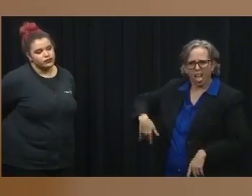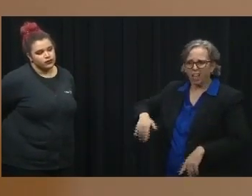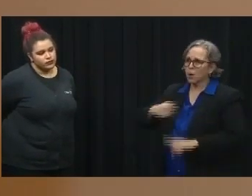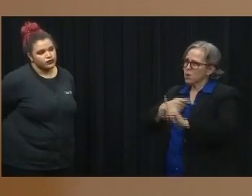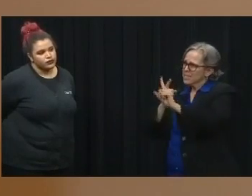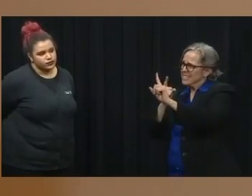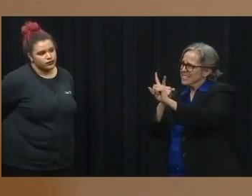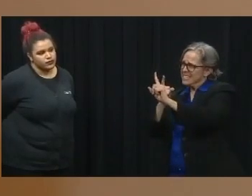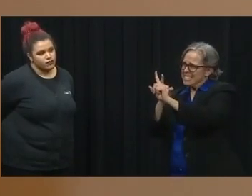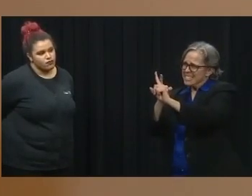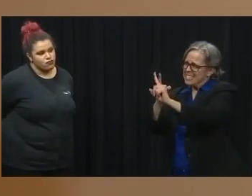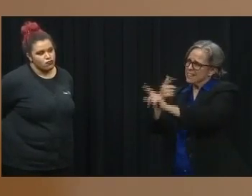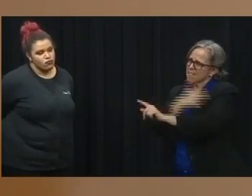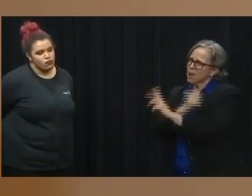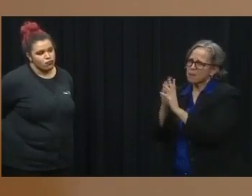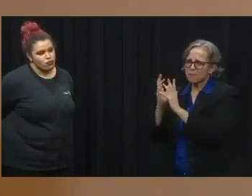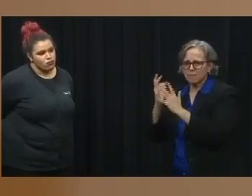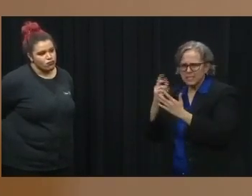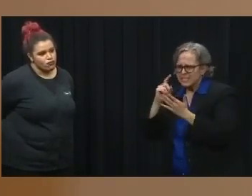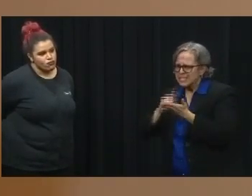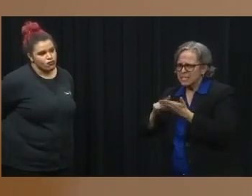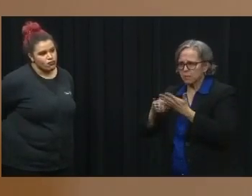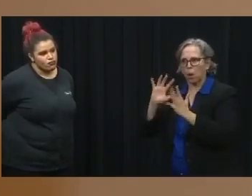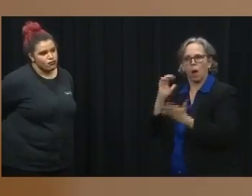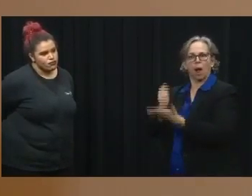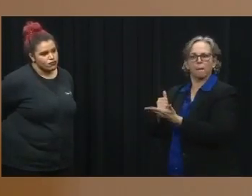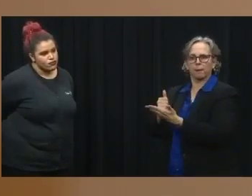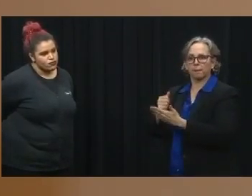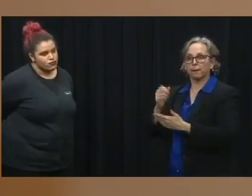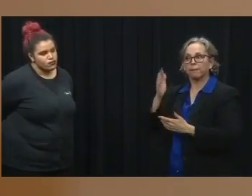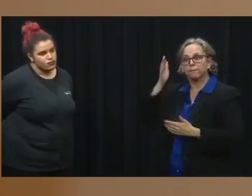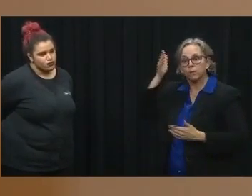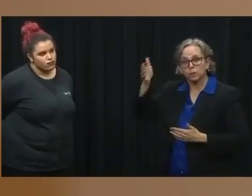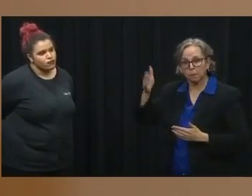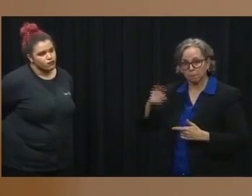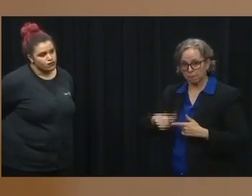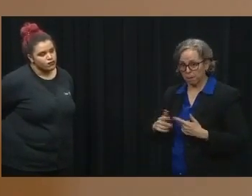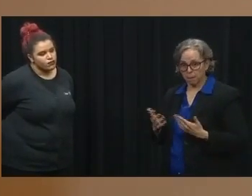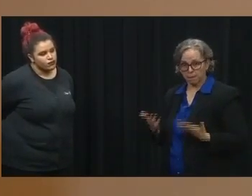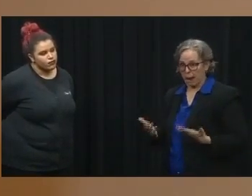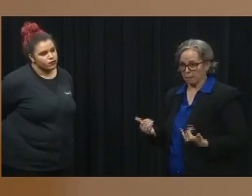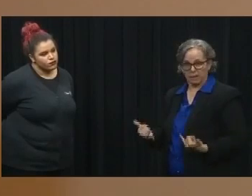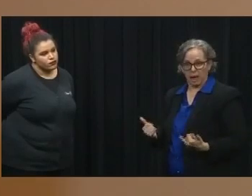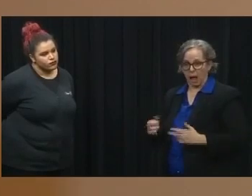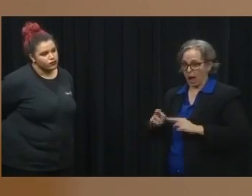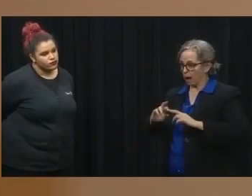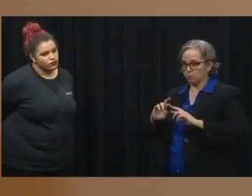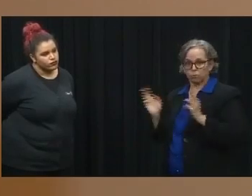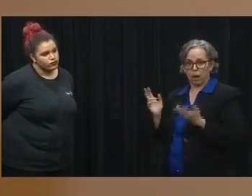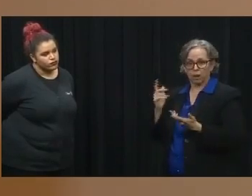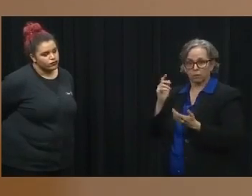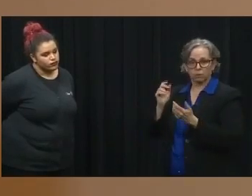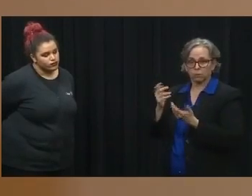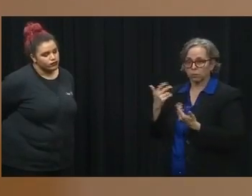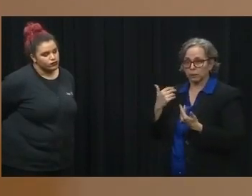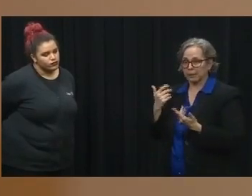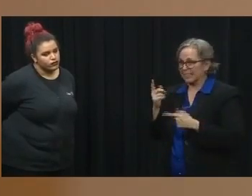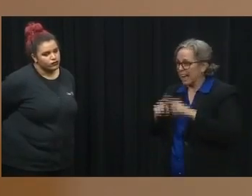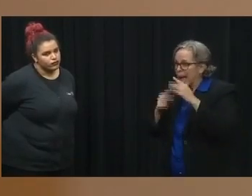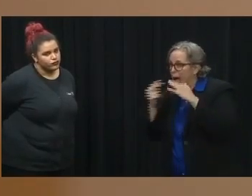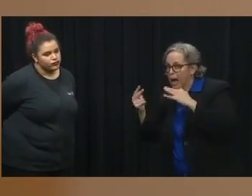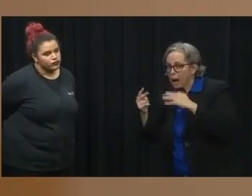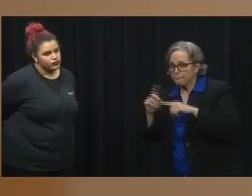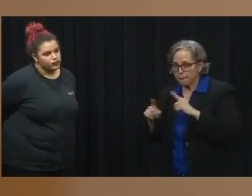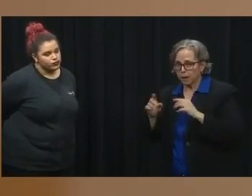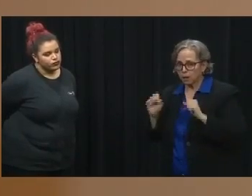is when we have a vaccine. But there might be some things that happen that we can't even predict yet that could have an effect on this.